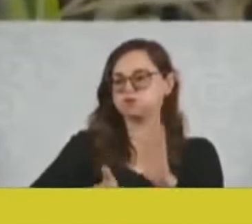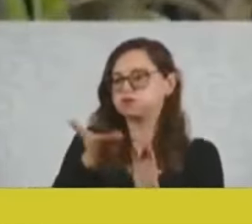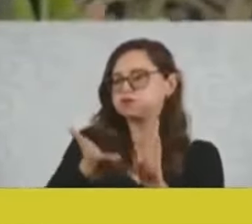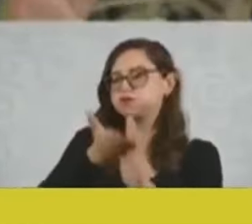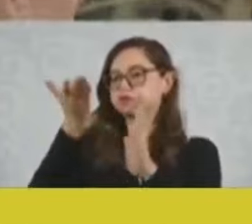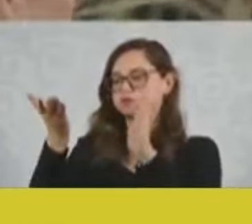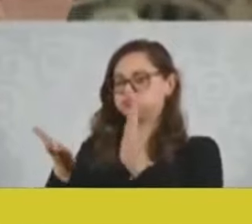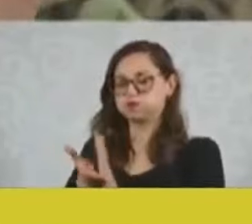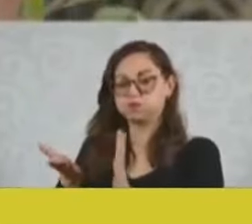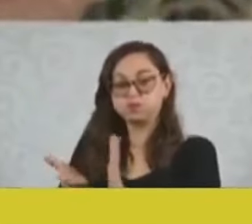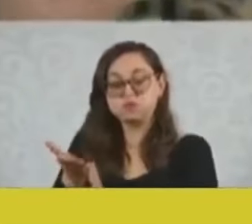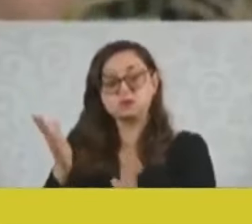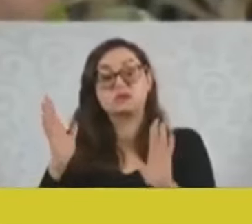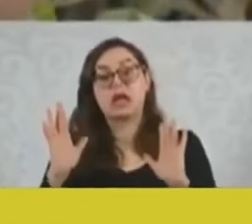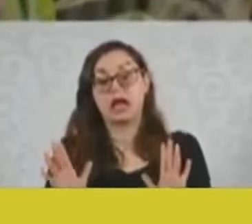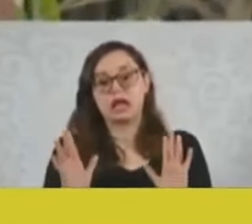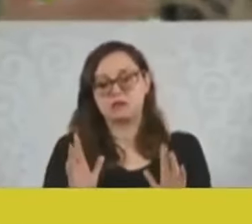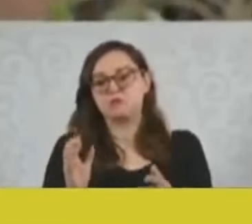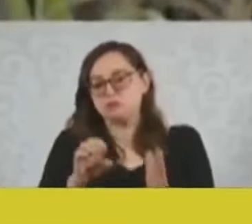Here I will mention some.